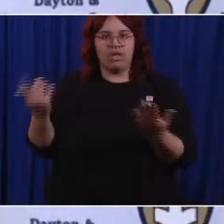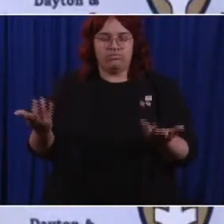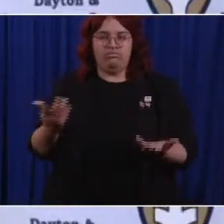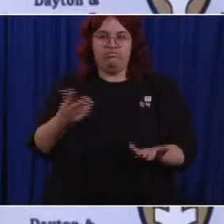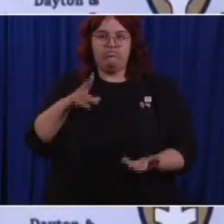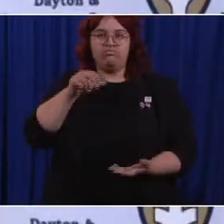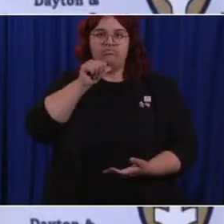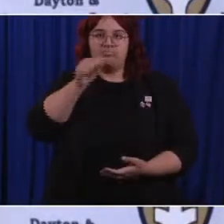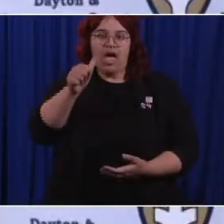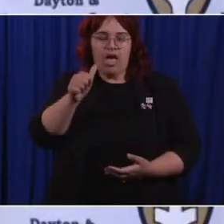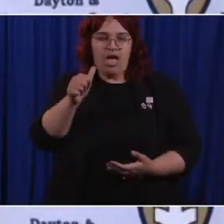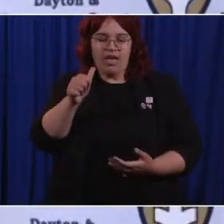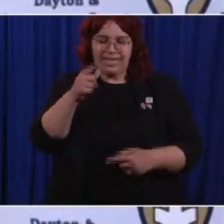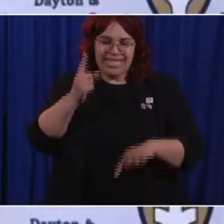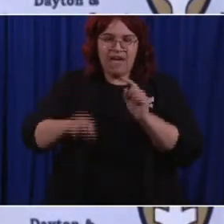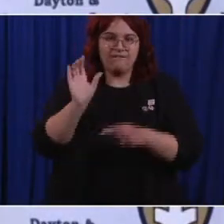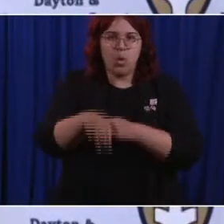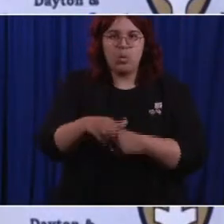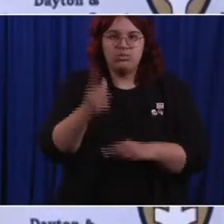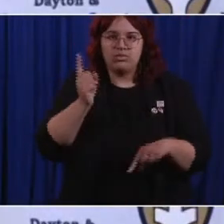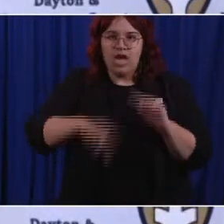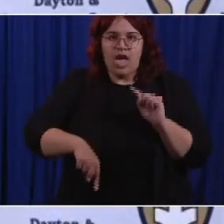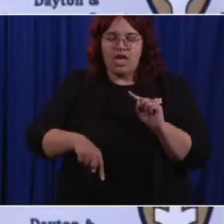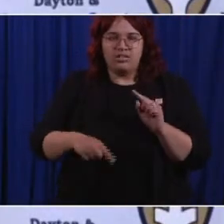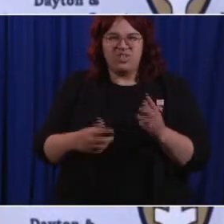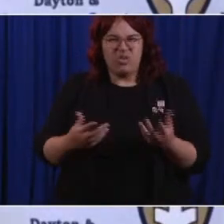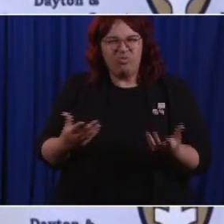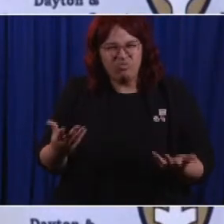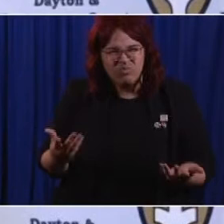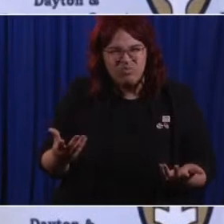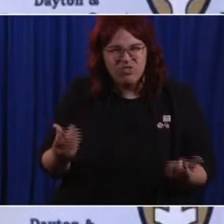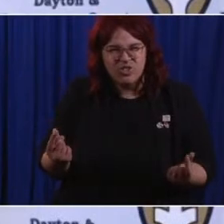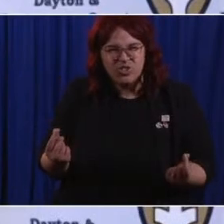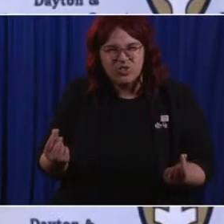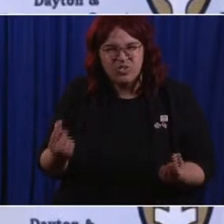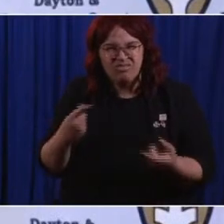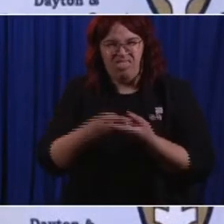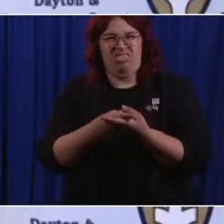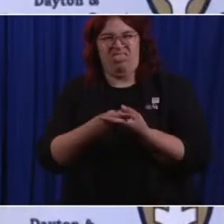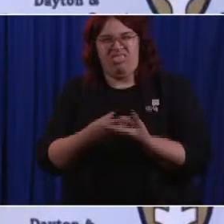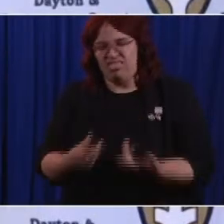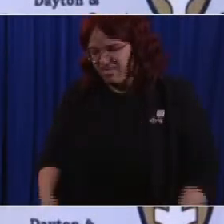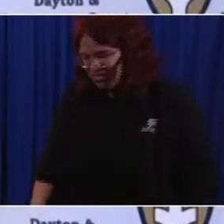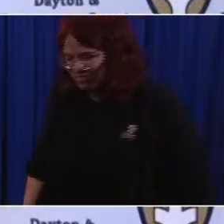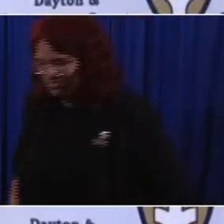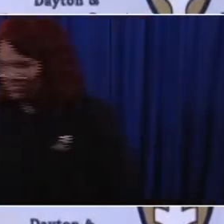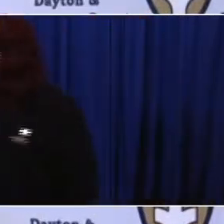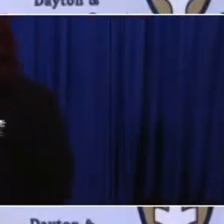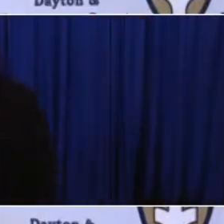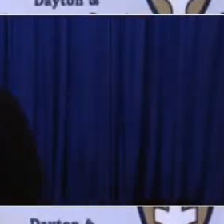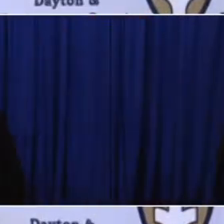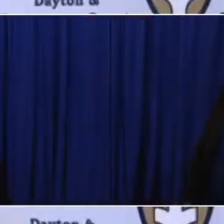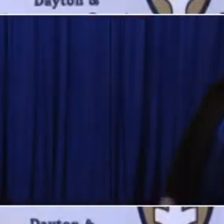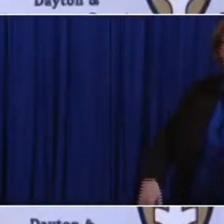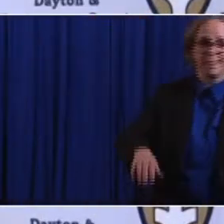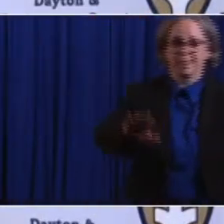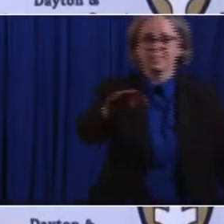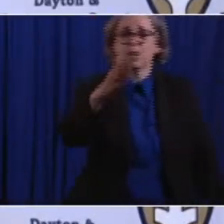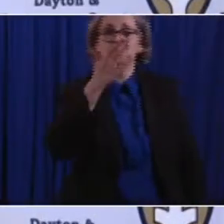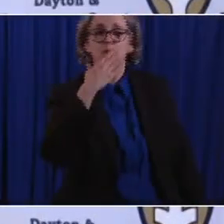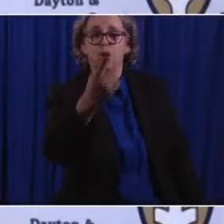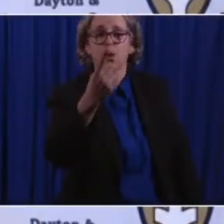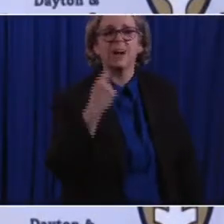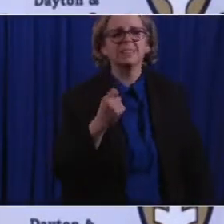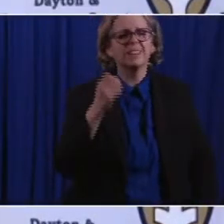it's a good question, but it's based on two hypotheticals. And I don't usually like to do one hypothetical. So I'm not